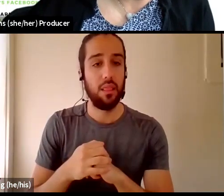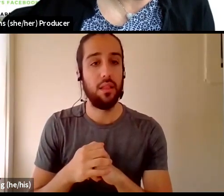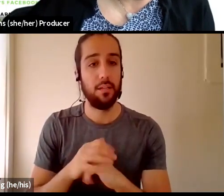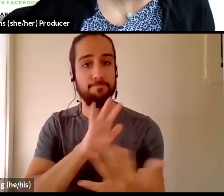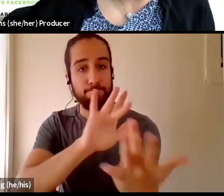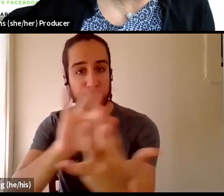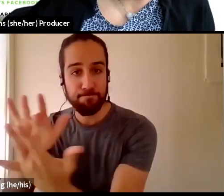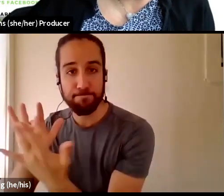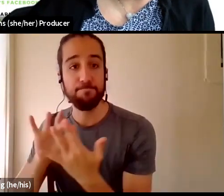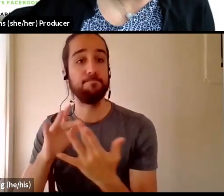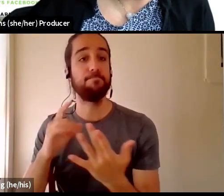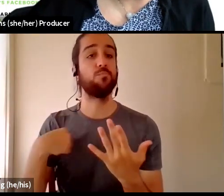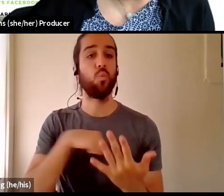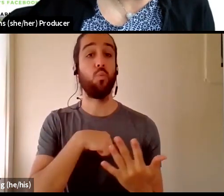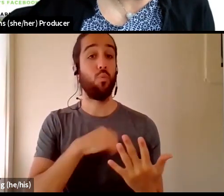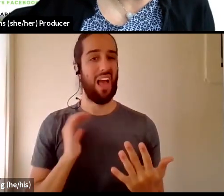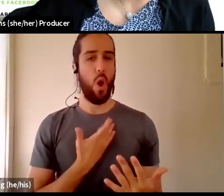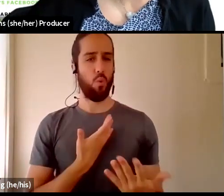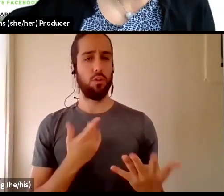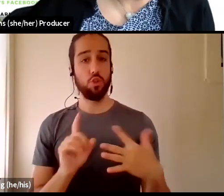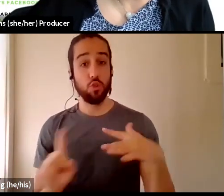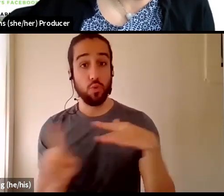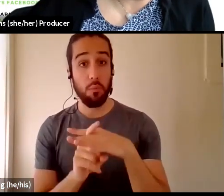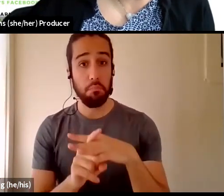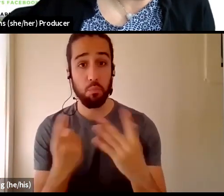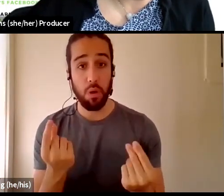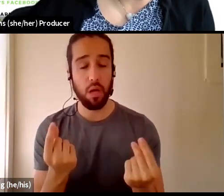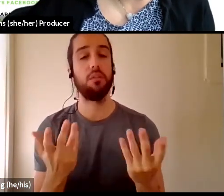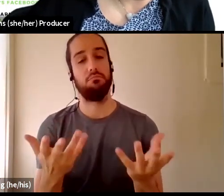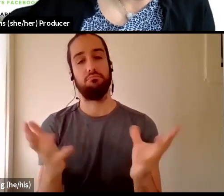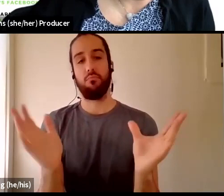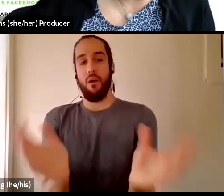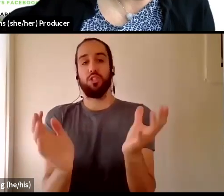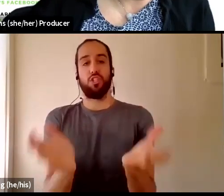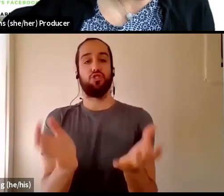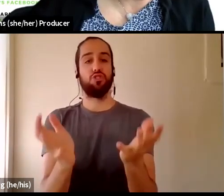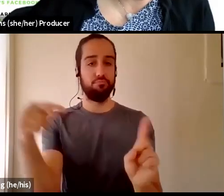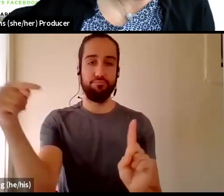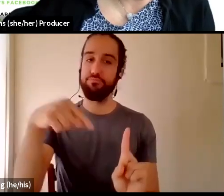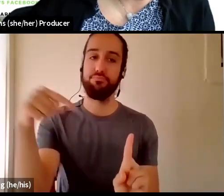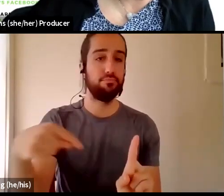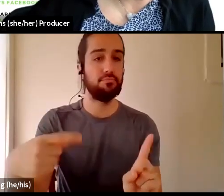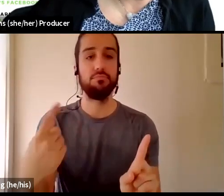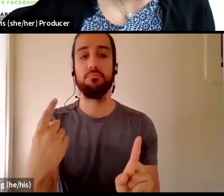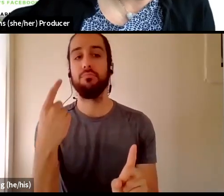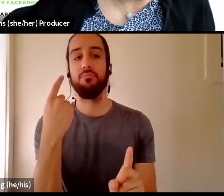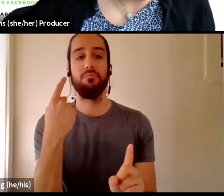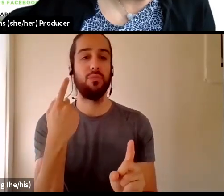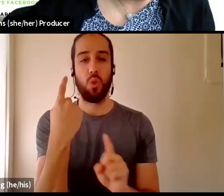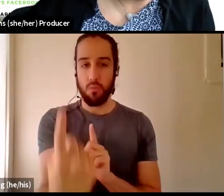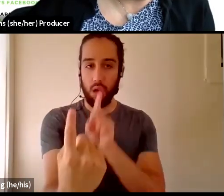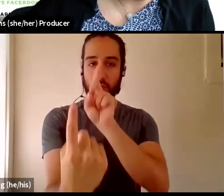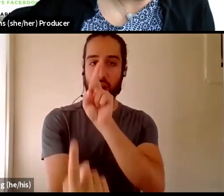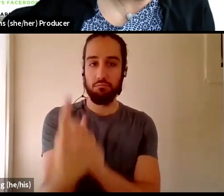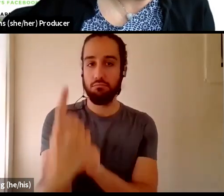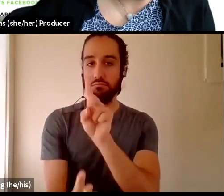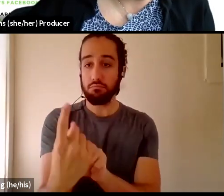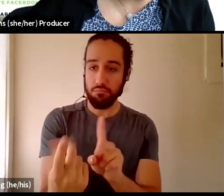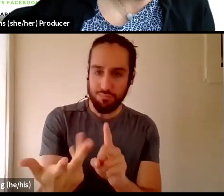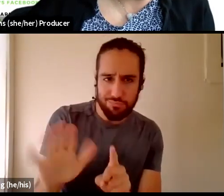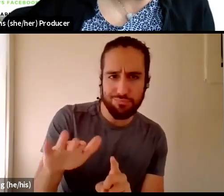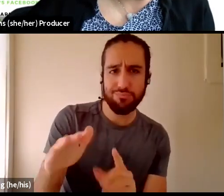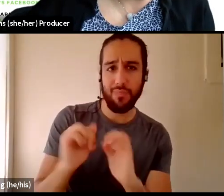our showing up is in conversation, is in that one-to-one, you know, as I call it, the hand stitching of like, how are you?